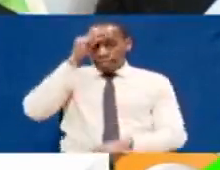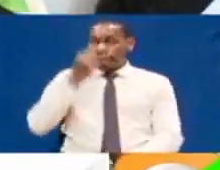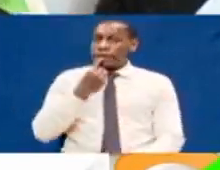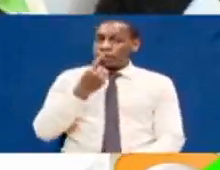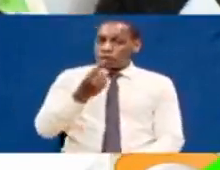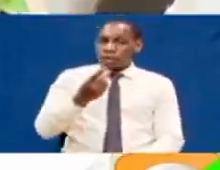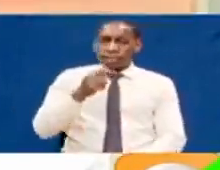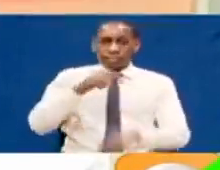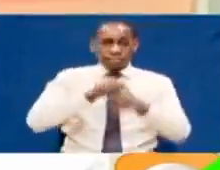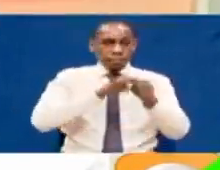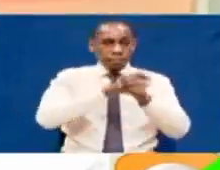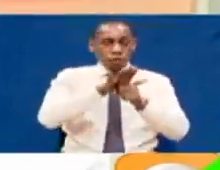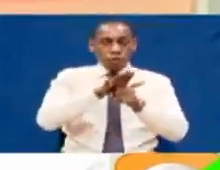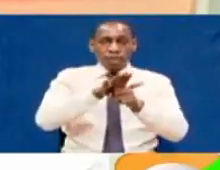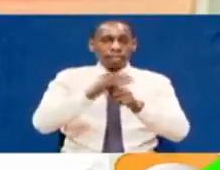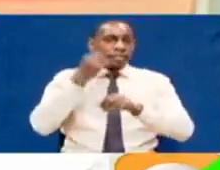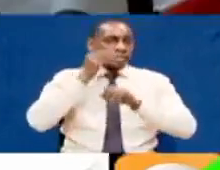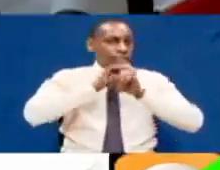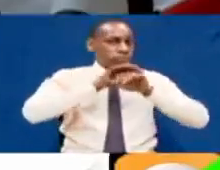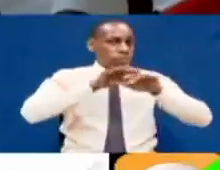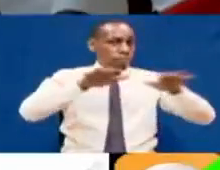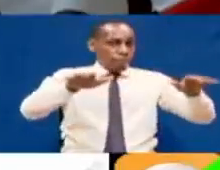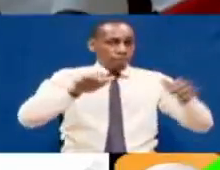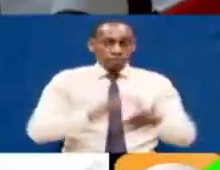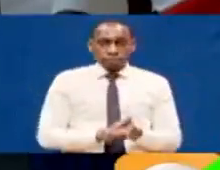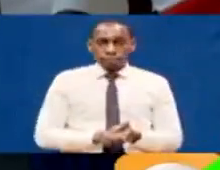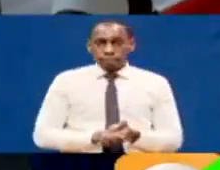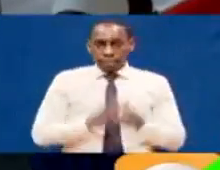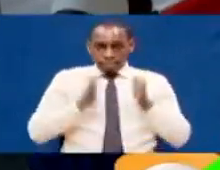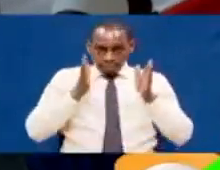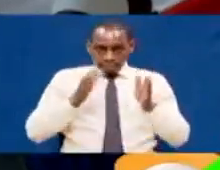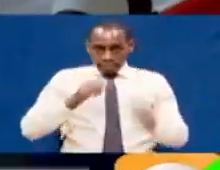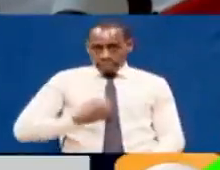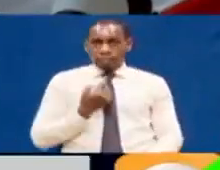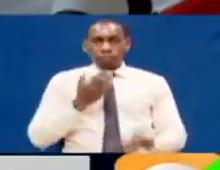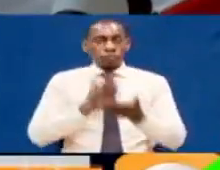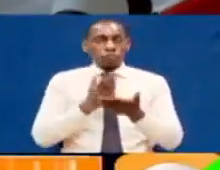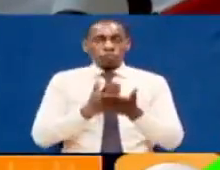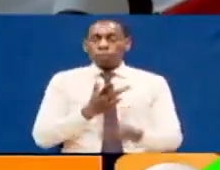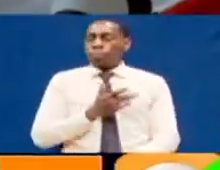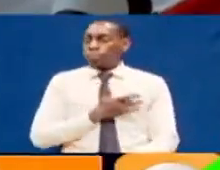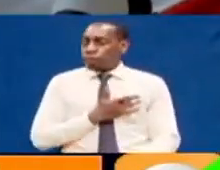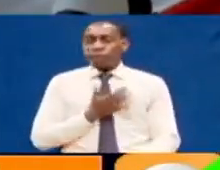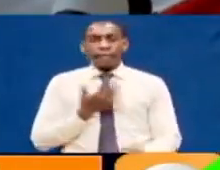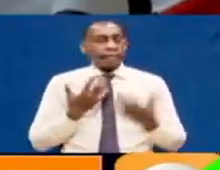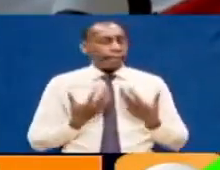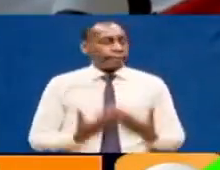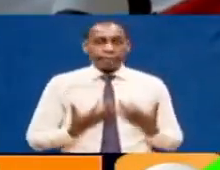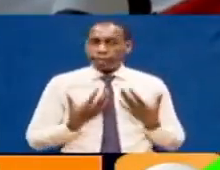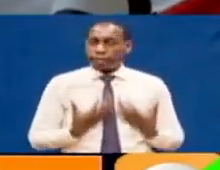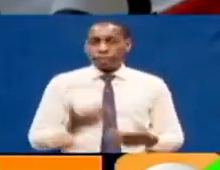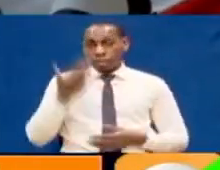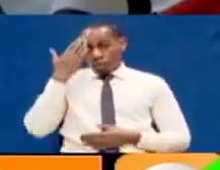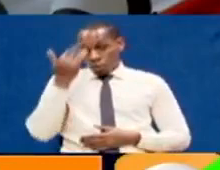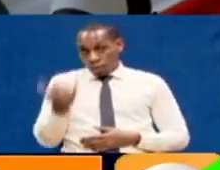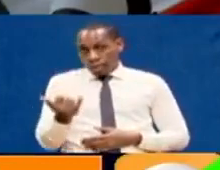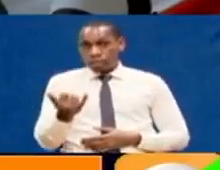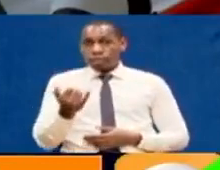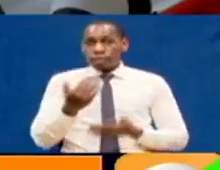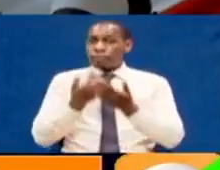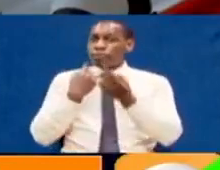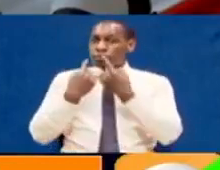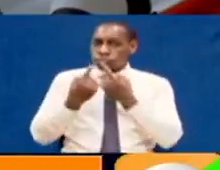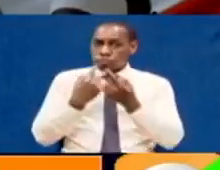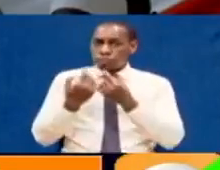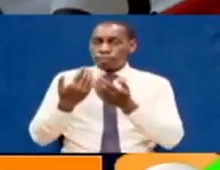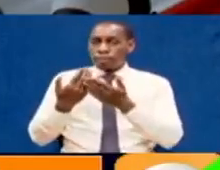regulations during the COVID-19 pandemic. Personally, this one has hit me really, really hard because I was speaking to